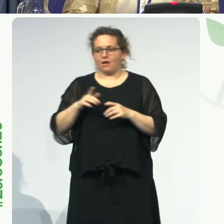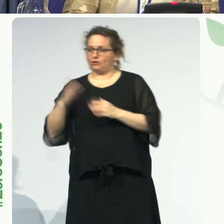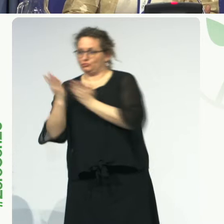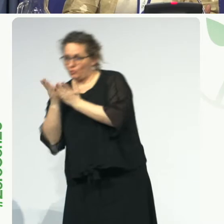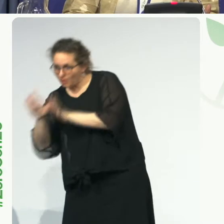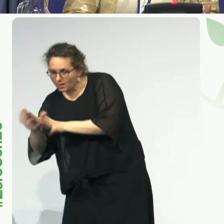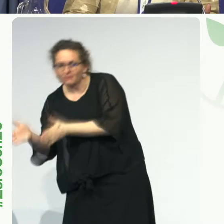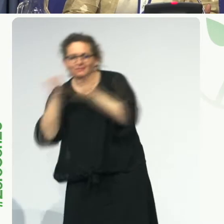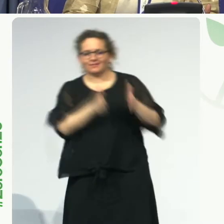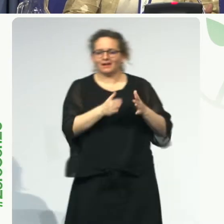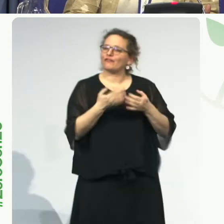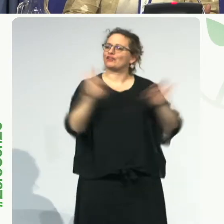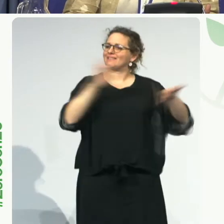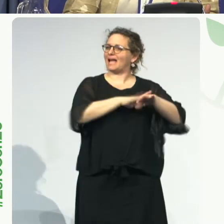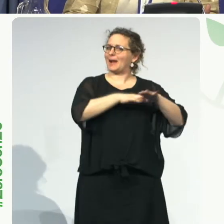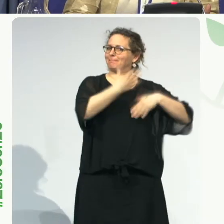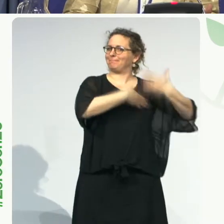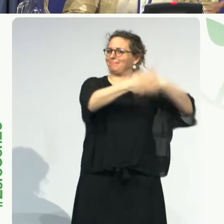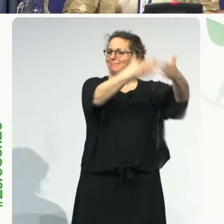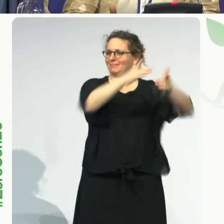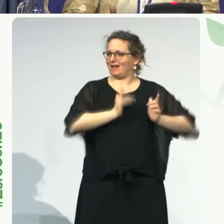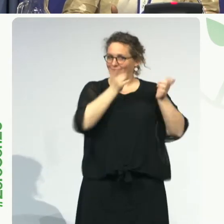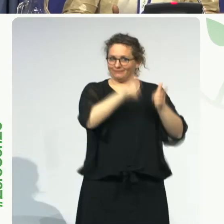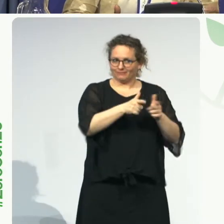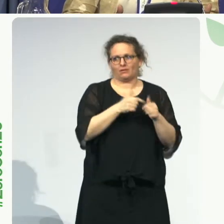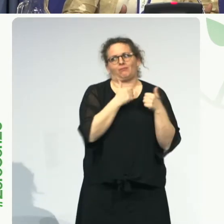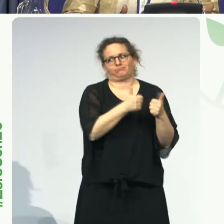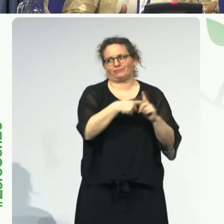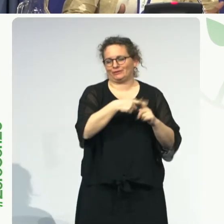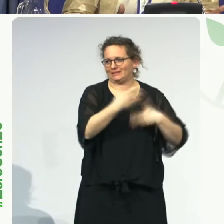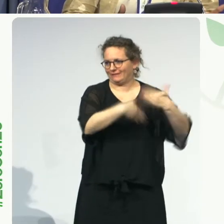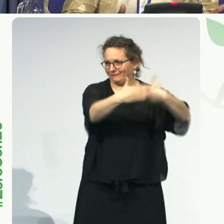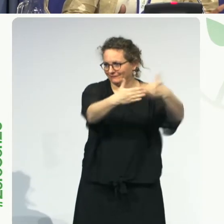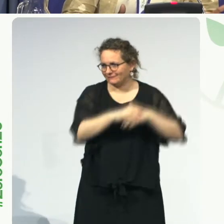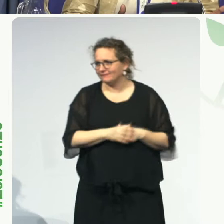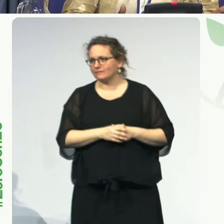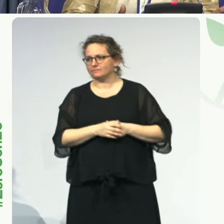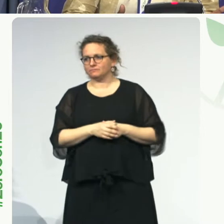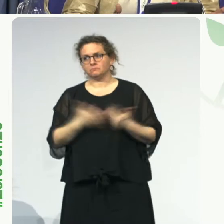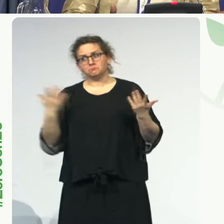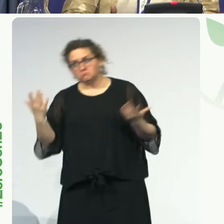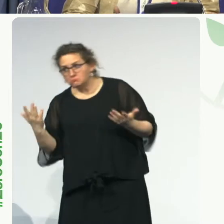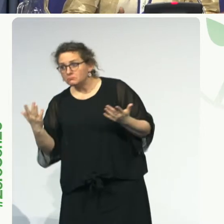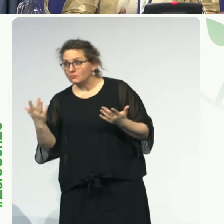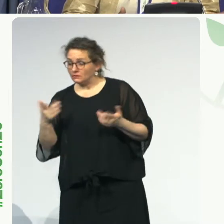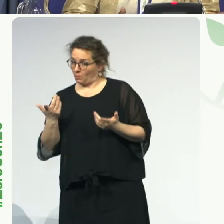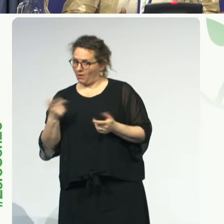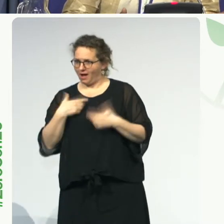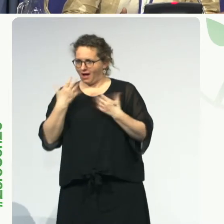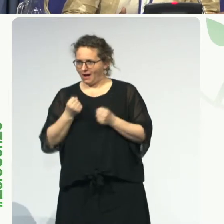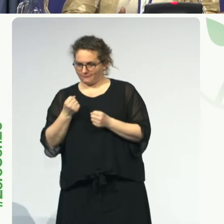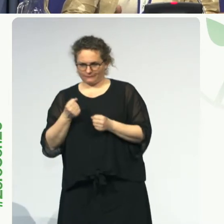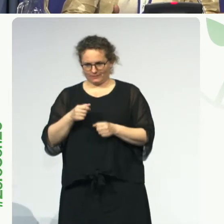Our approach to teaching children with and without disabilities makes this project very